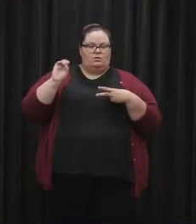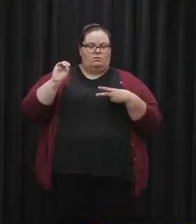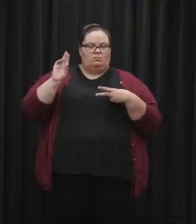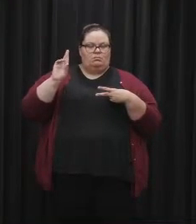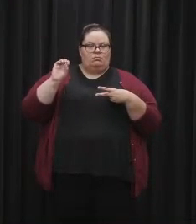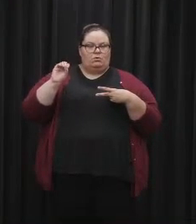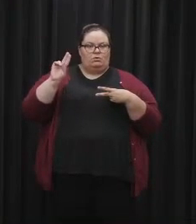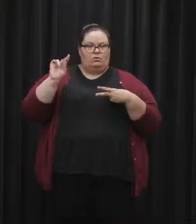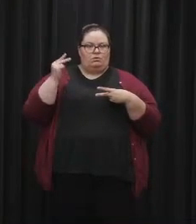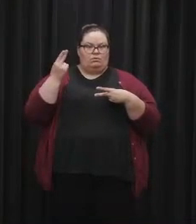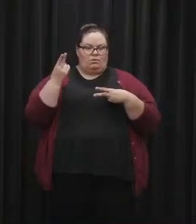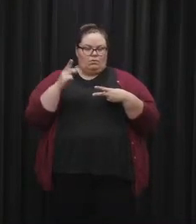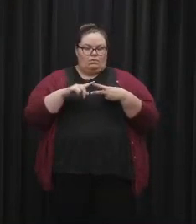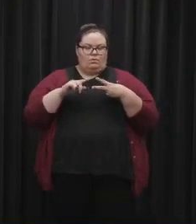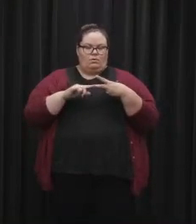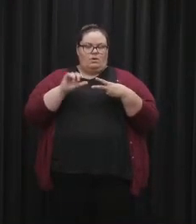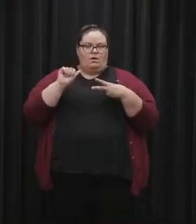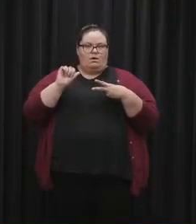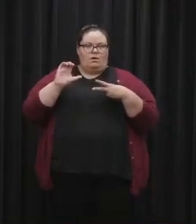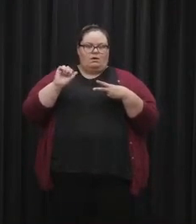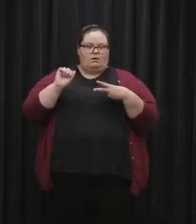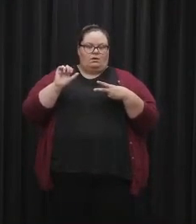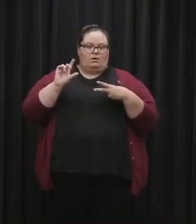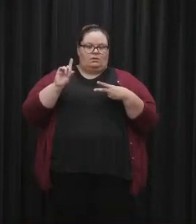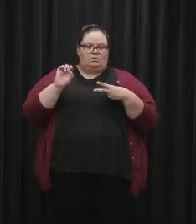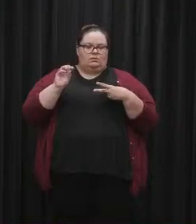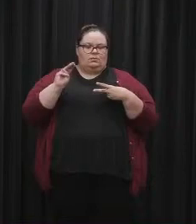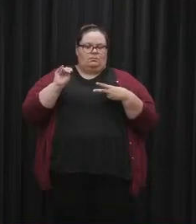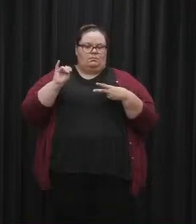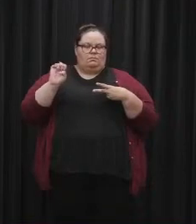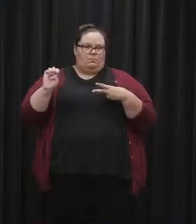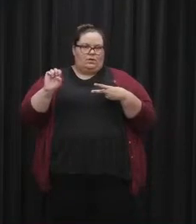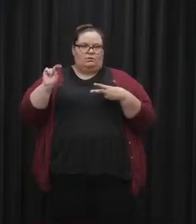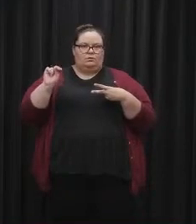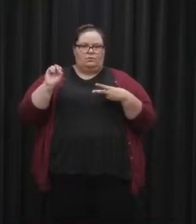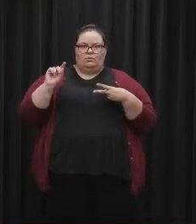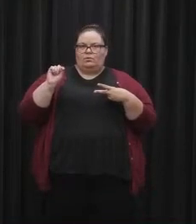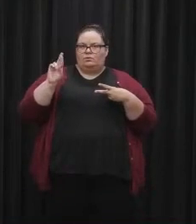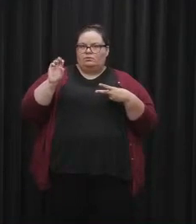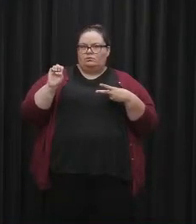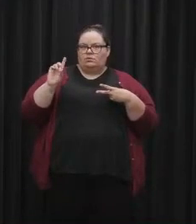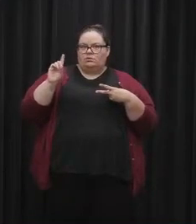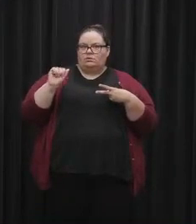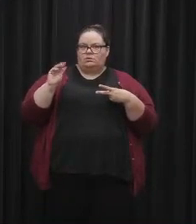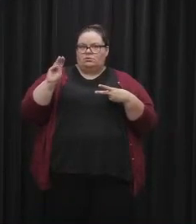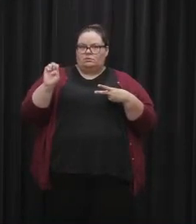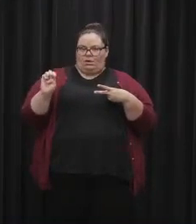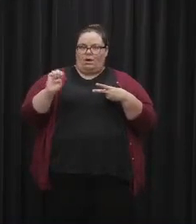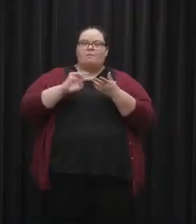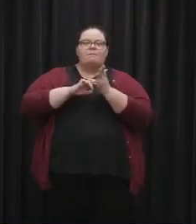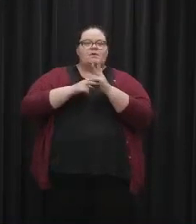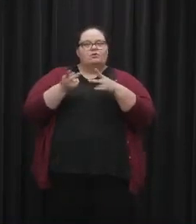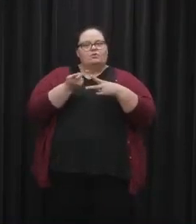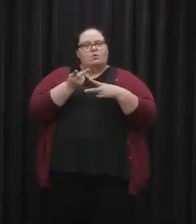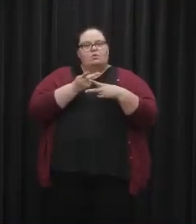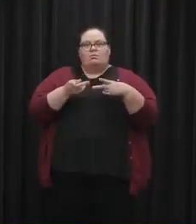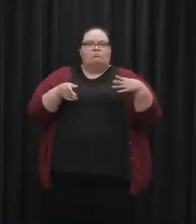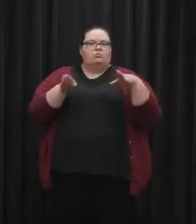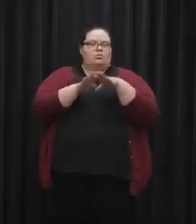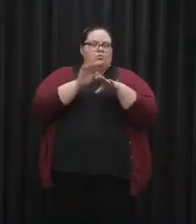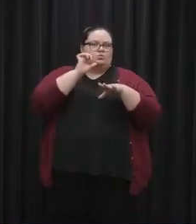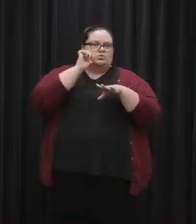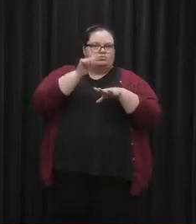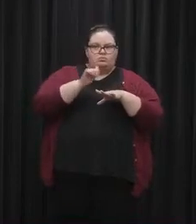be attending school tomorrow, and they should wait to hear from your school community about for further instructions. So staff are going to use this day to roll out their response